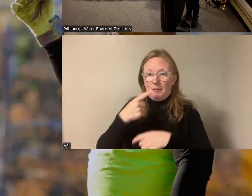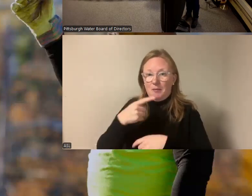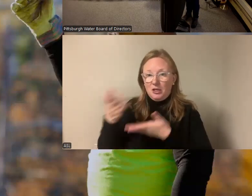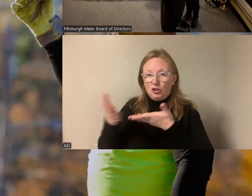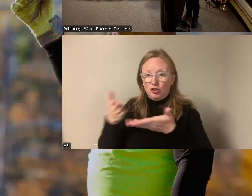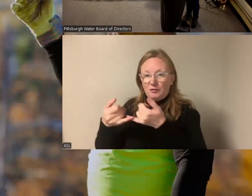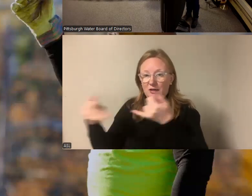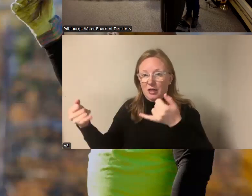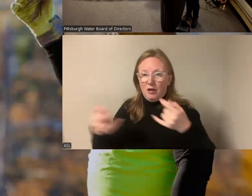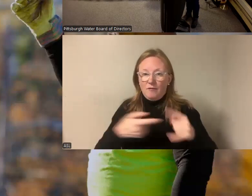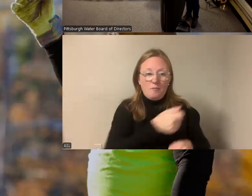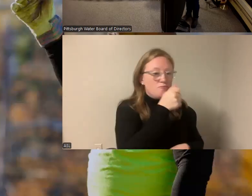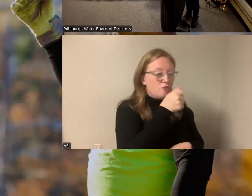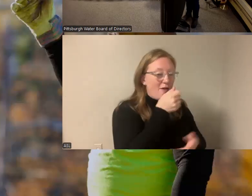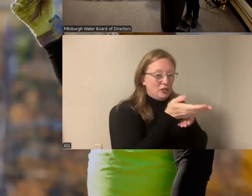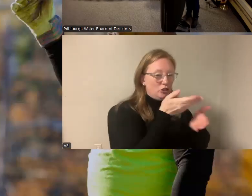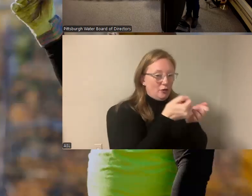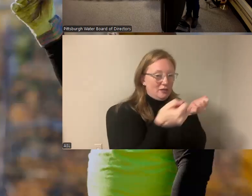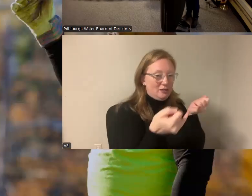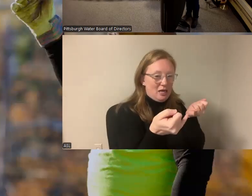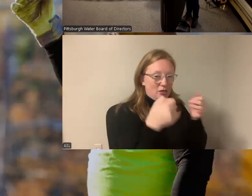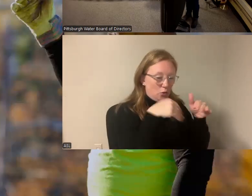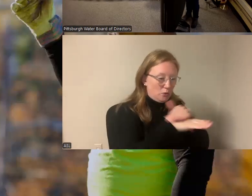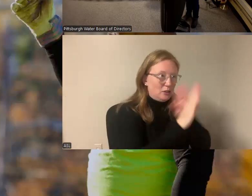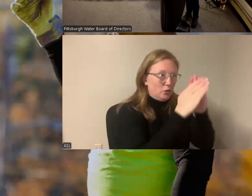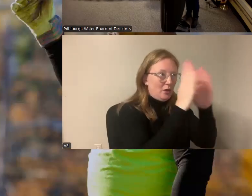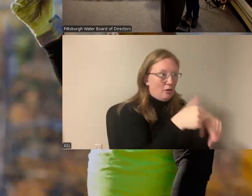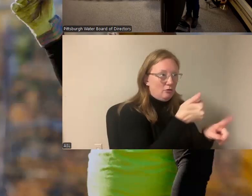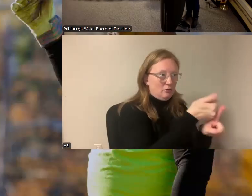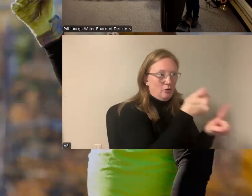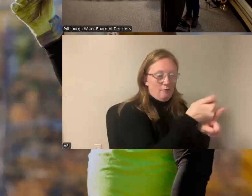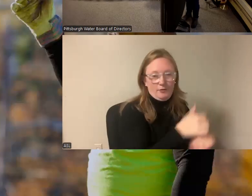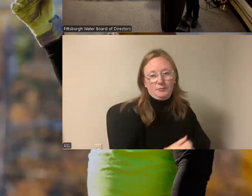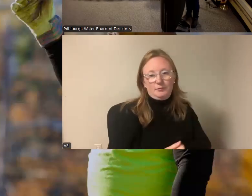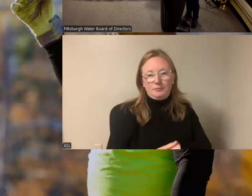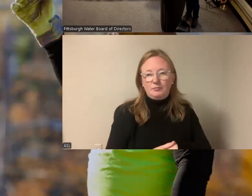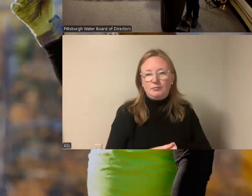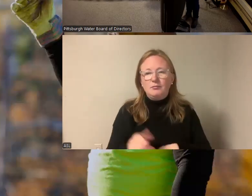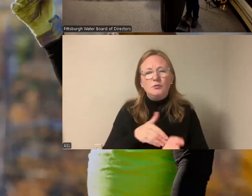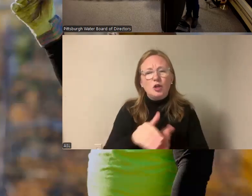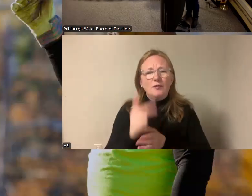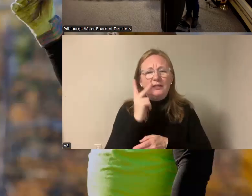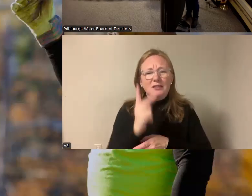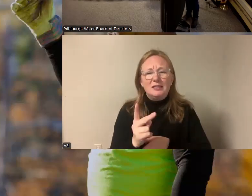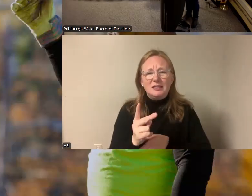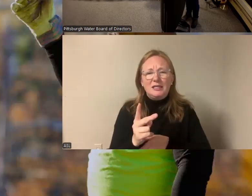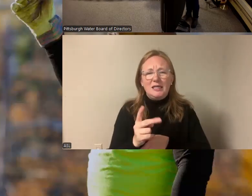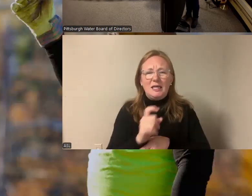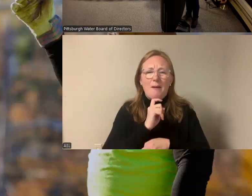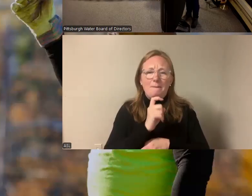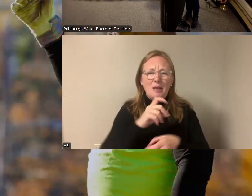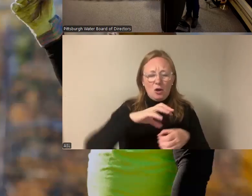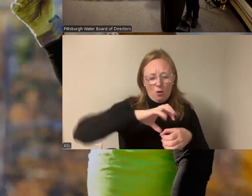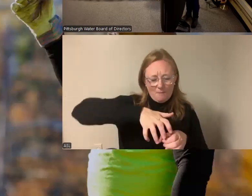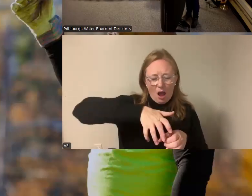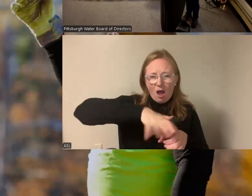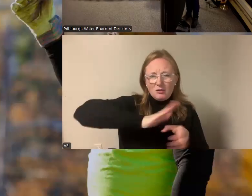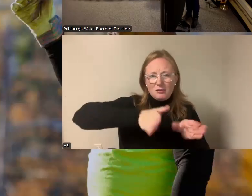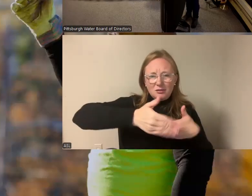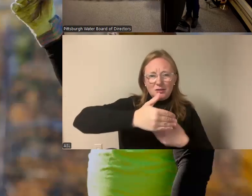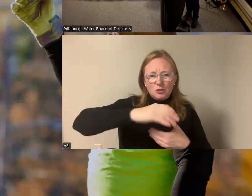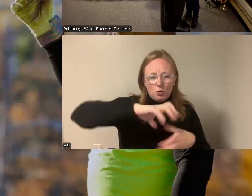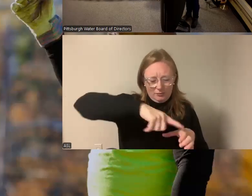service line from the private service line that goes into the house itself. And these often you may see a small little metal disc or a box